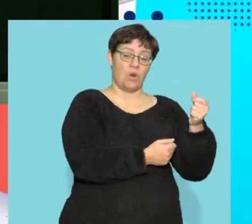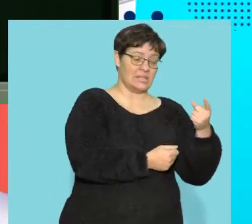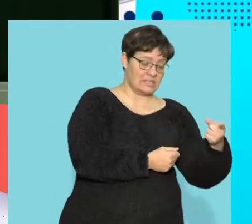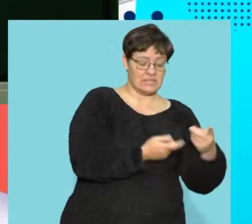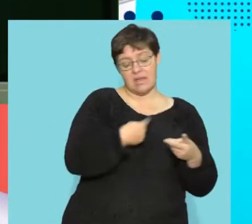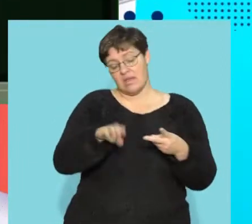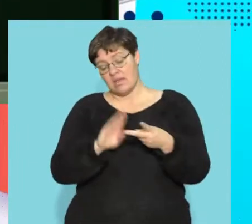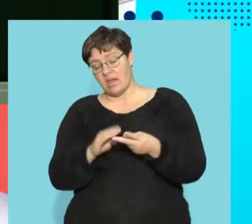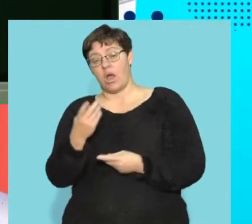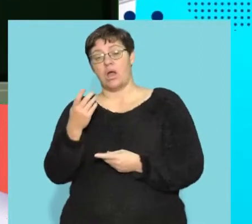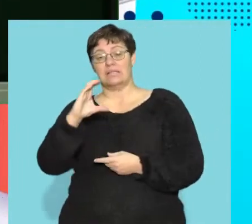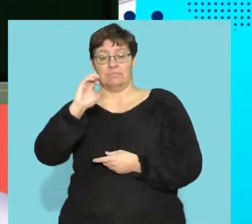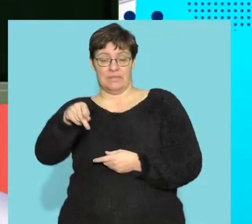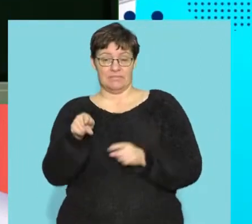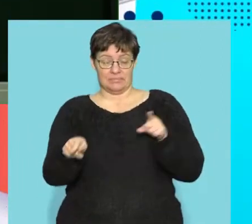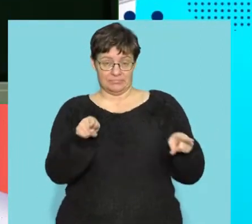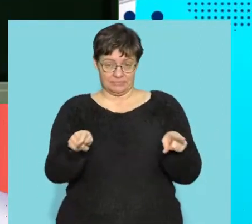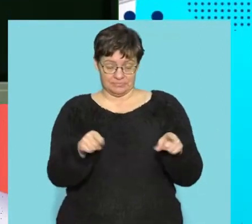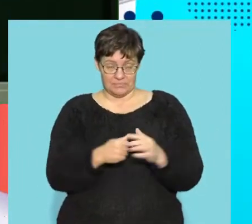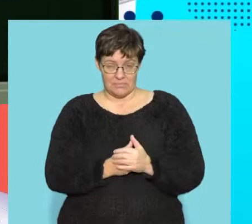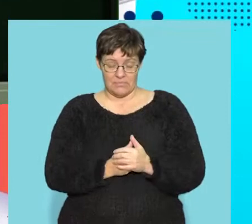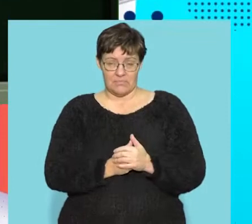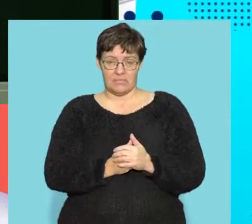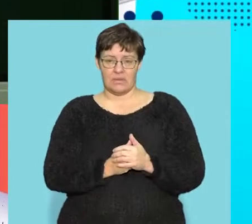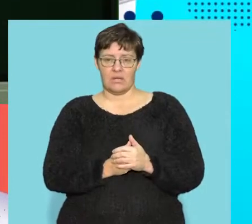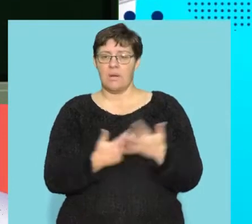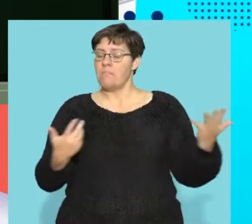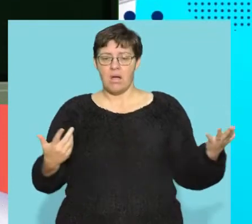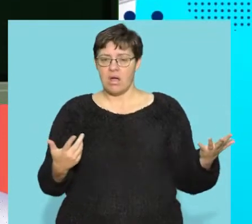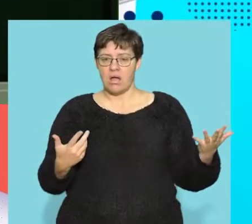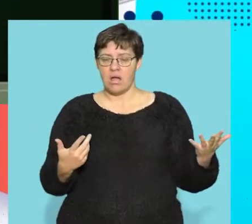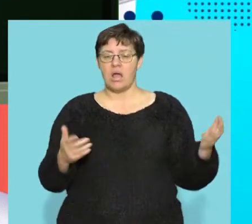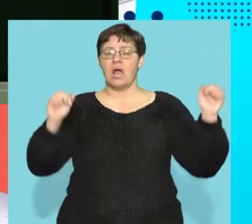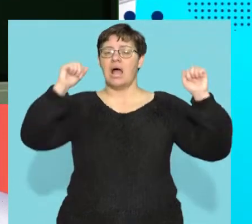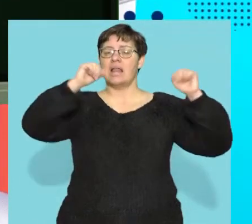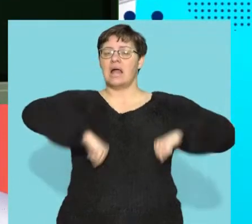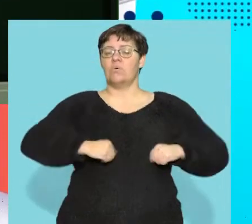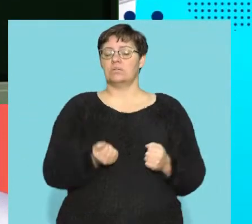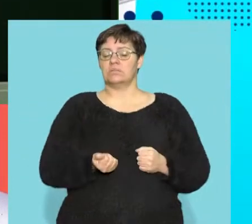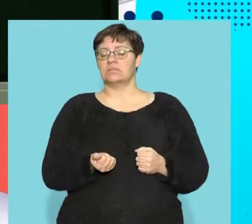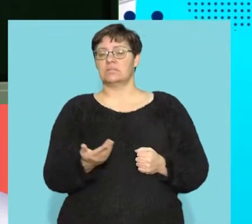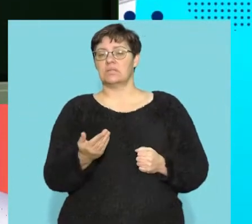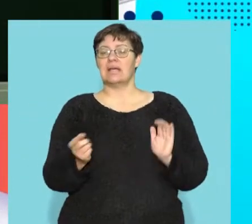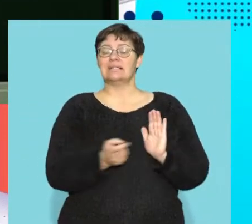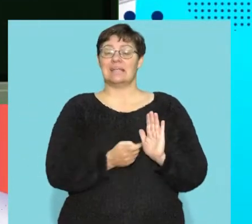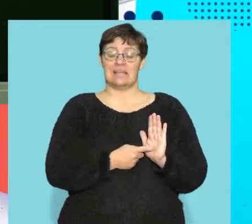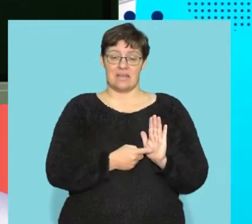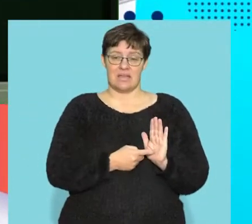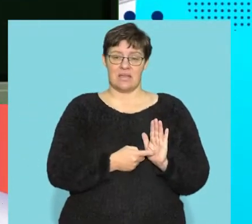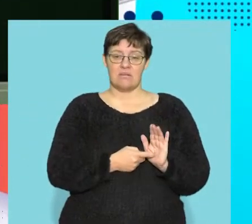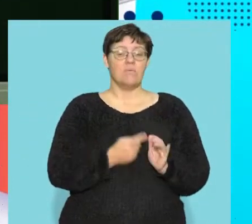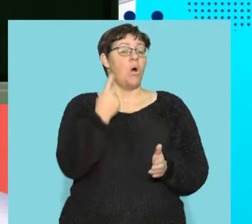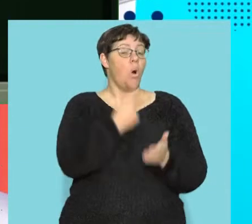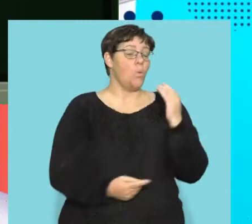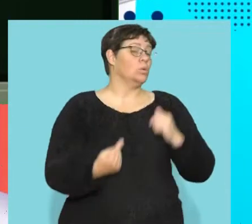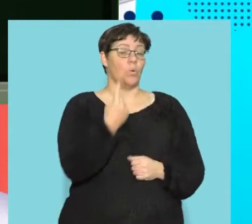the other with the cost price. However, when there's just an allowance granted to a debtor, then you